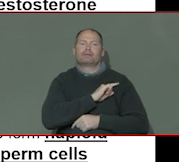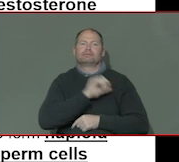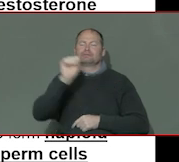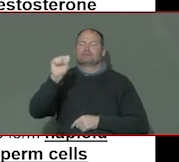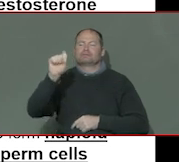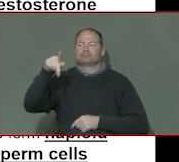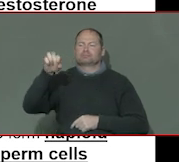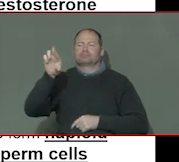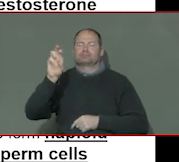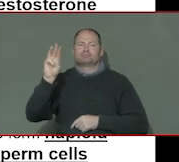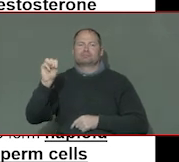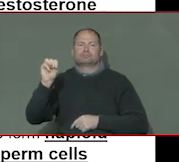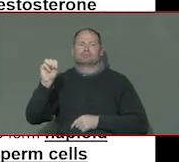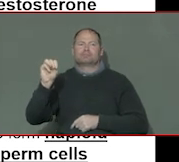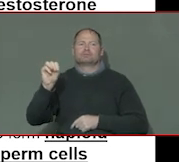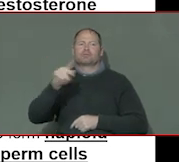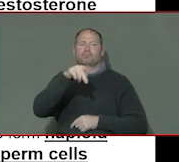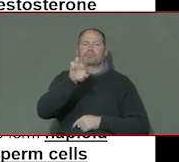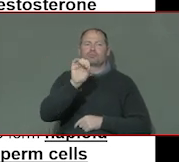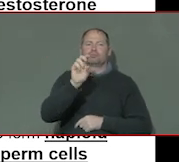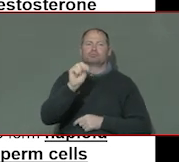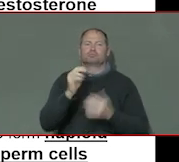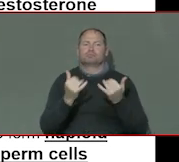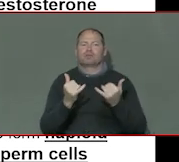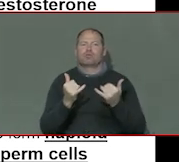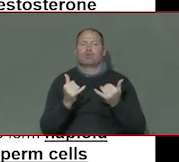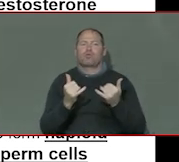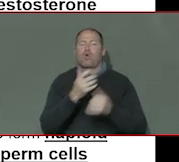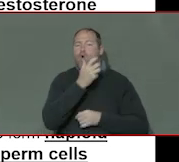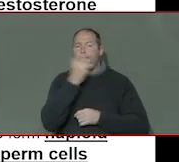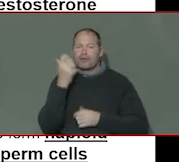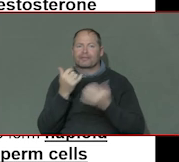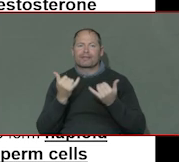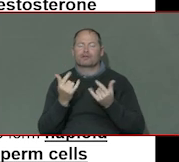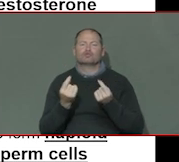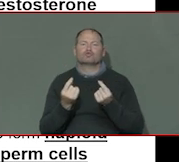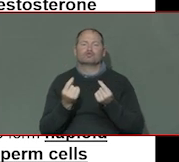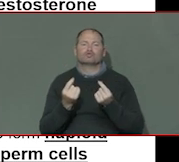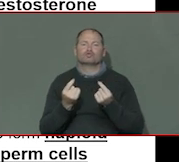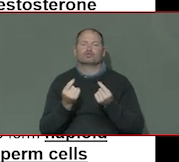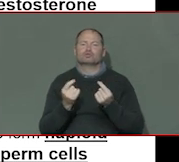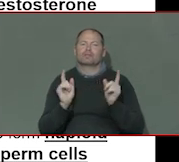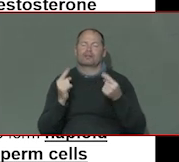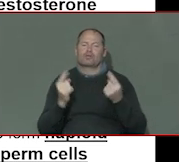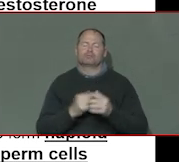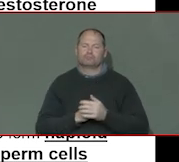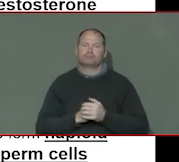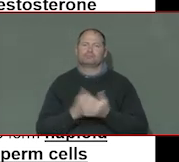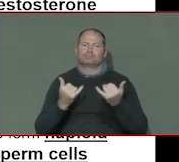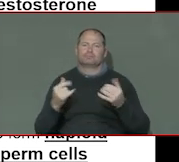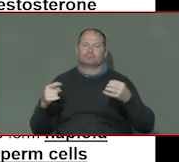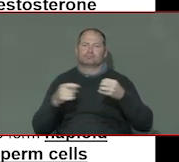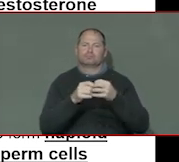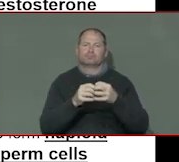protein gets too hot, it will denaturate. So it means it will lose its function and it will not be able to